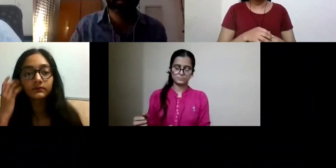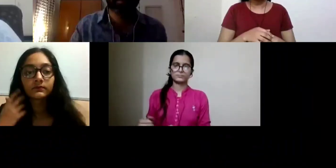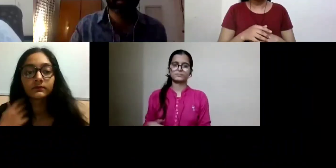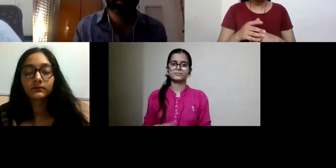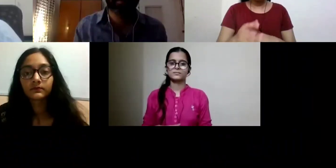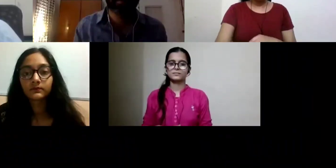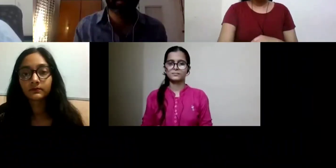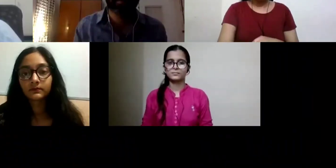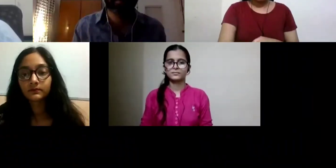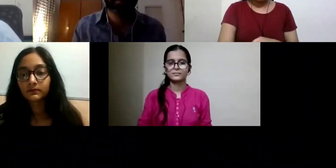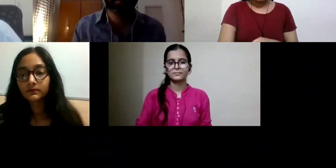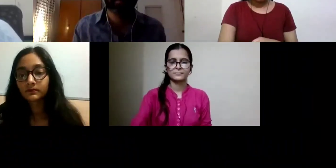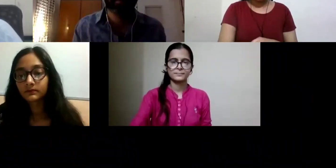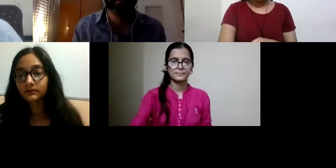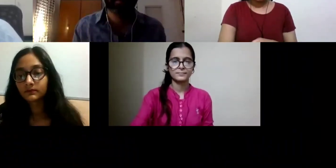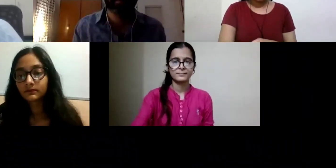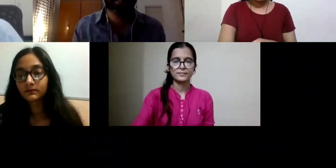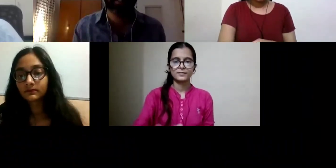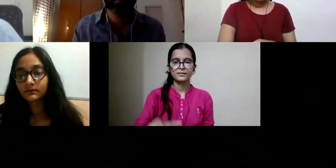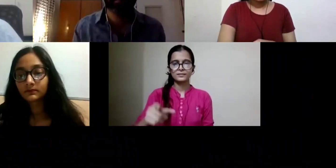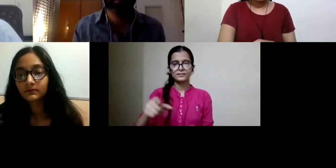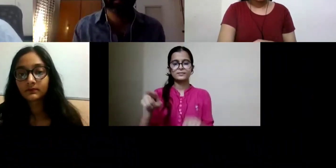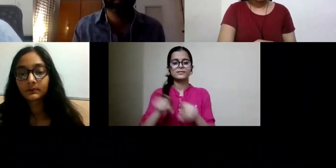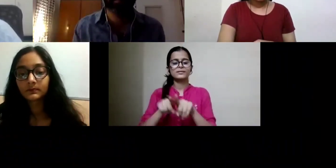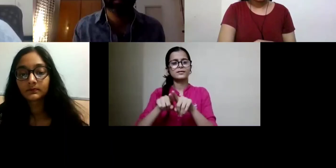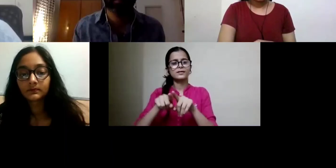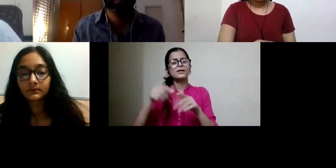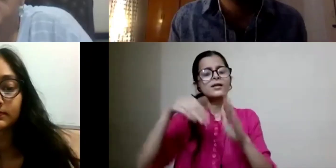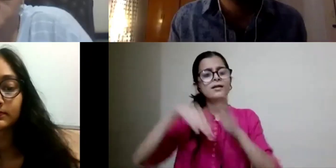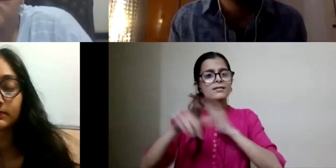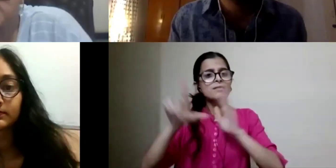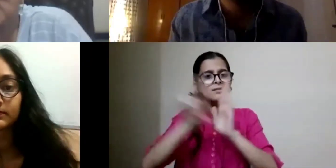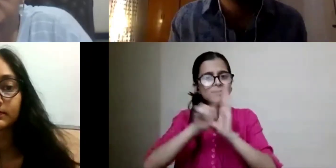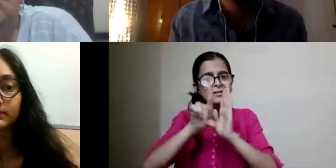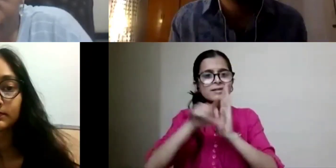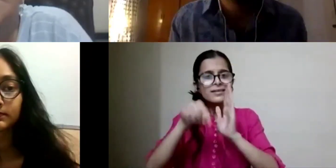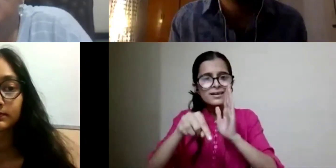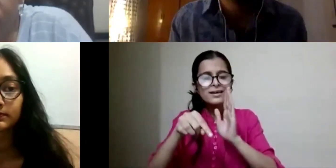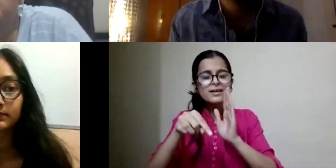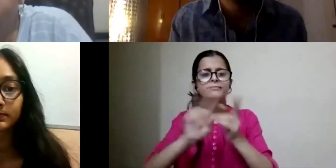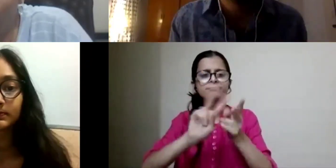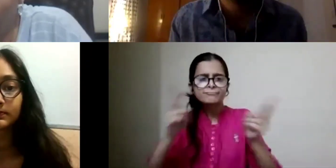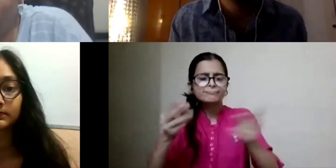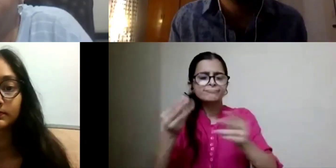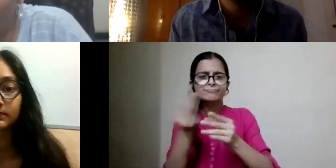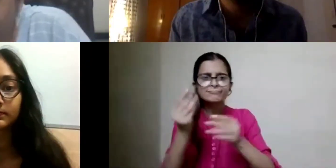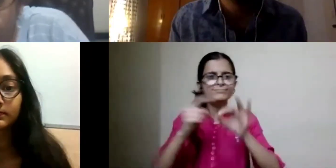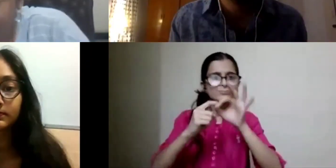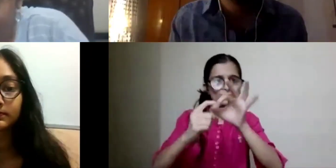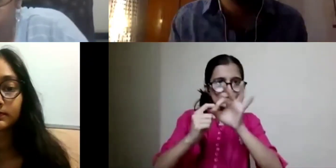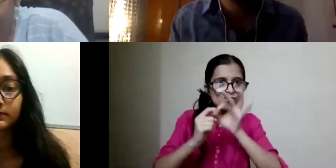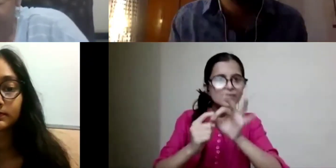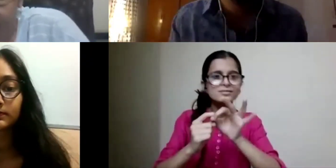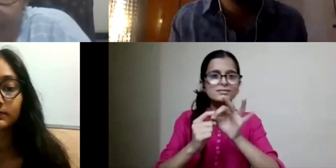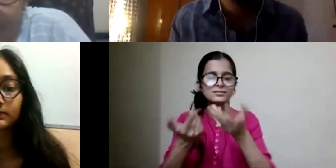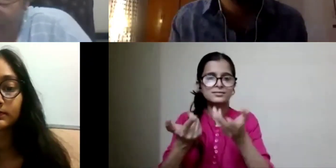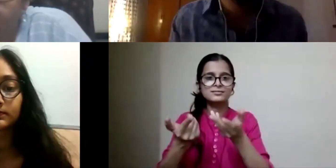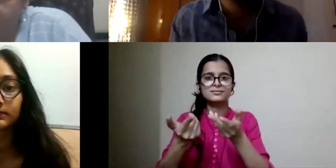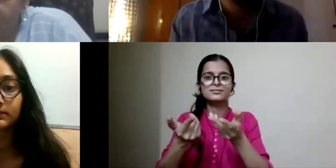of ignorance in the law where they actually believe they have answers to questions. They don't even know the questions